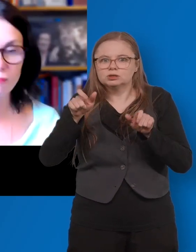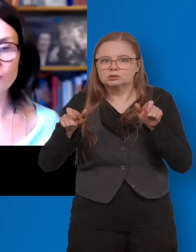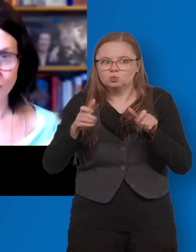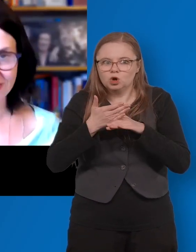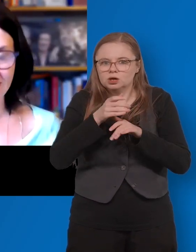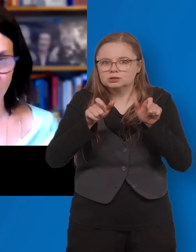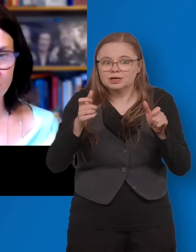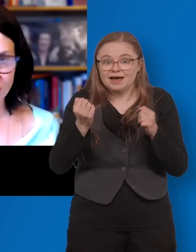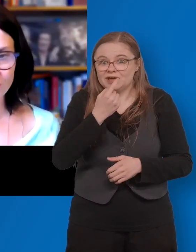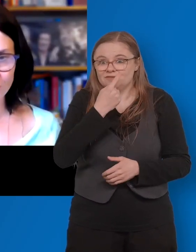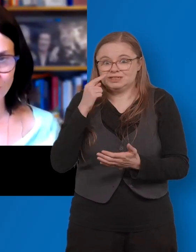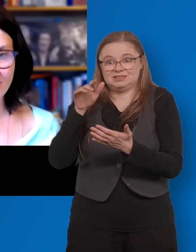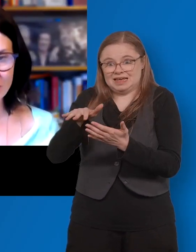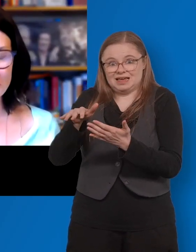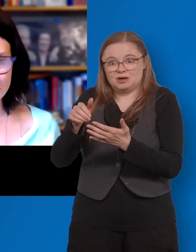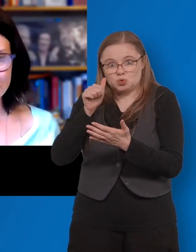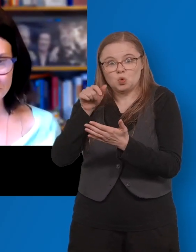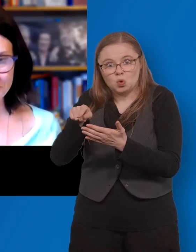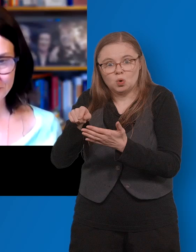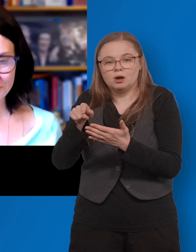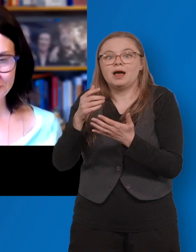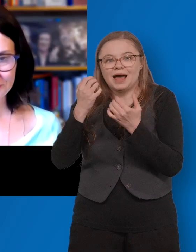happen. And we've got the technology to do that.